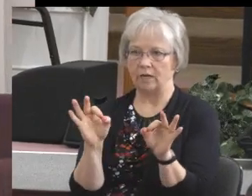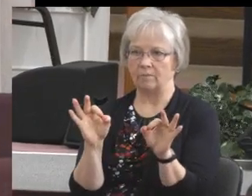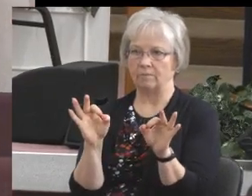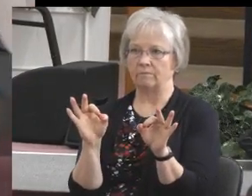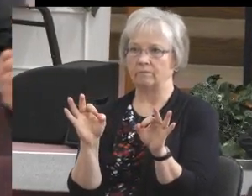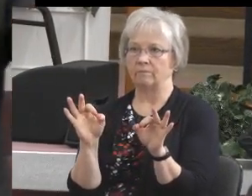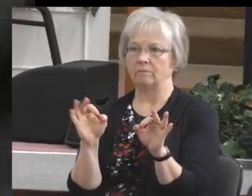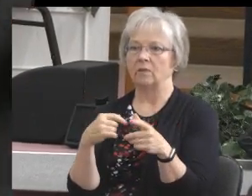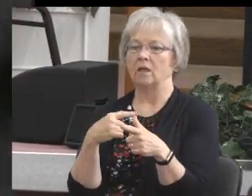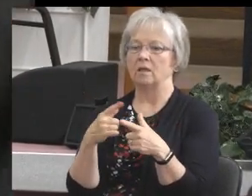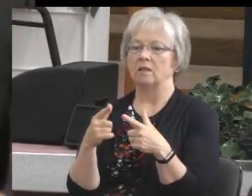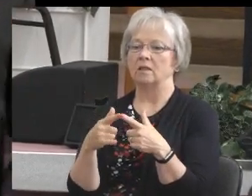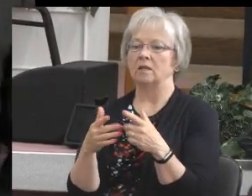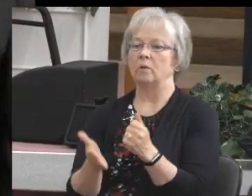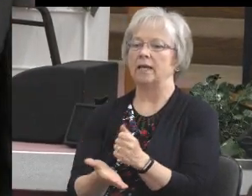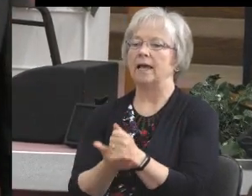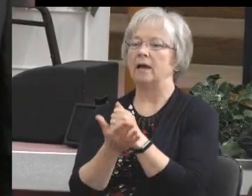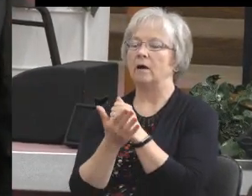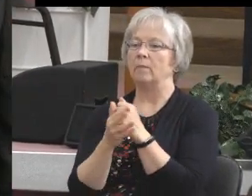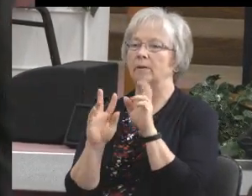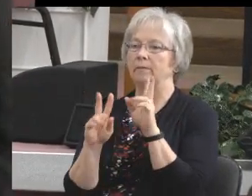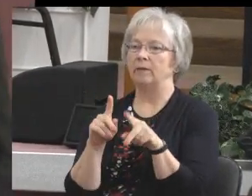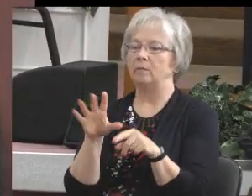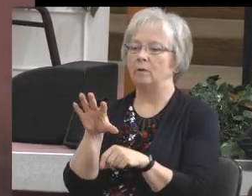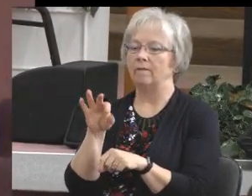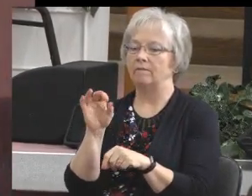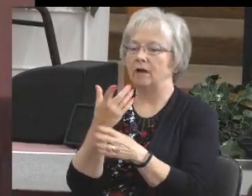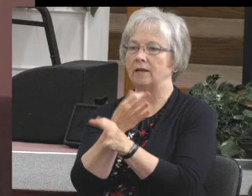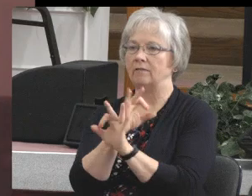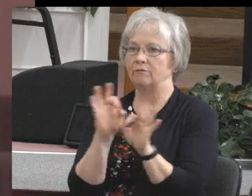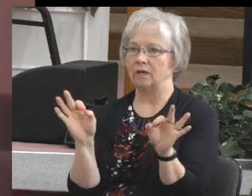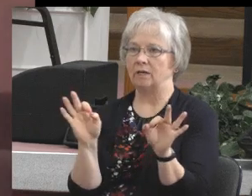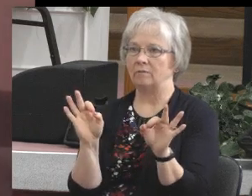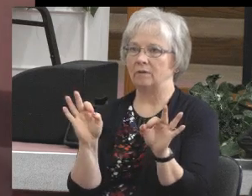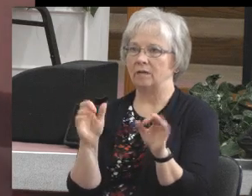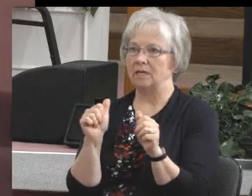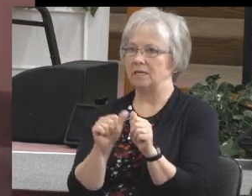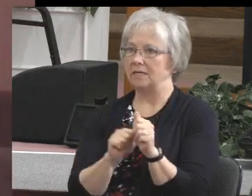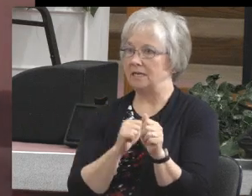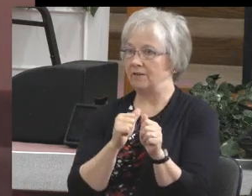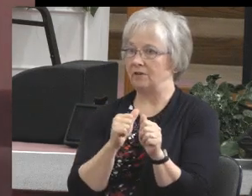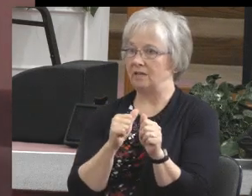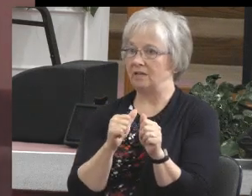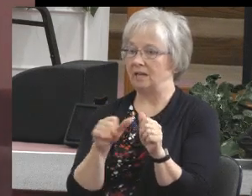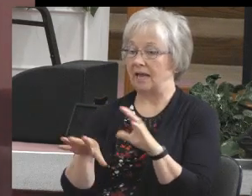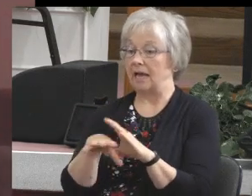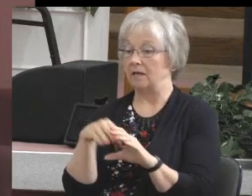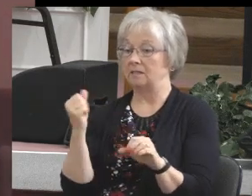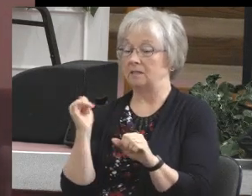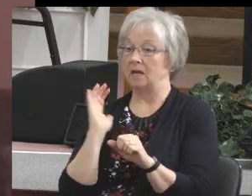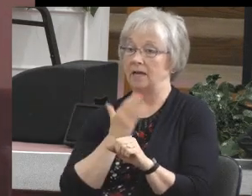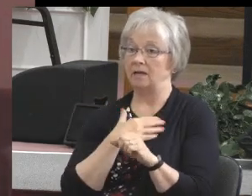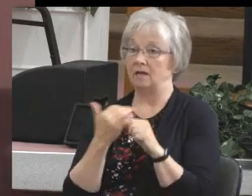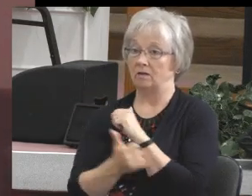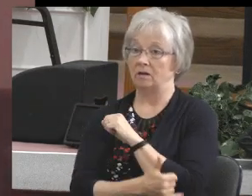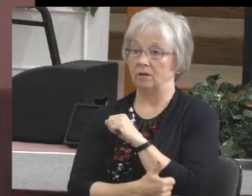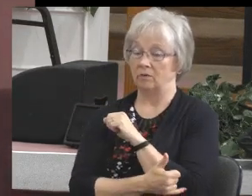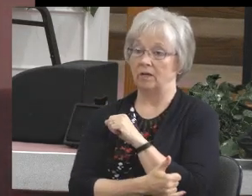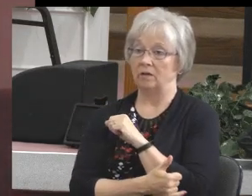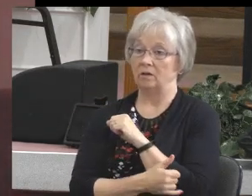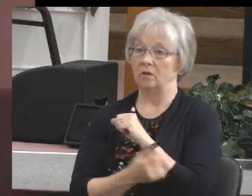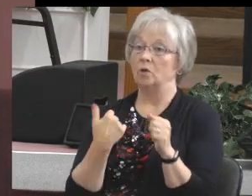then we help people find it, even when it's not on our shores. And so we have that